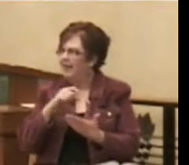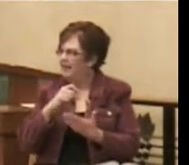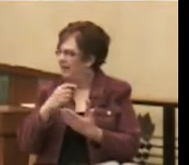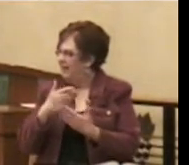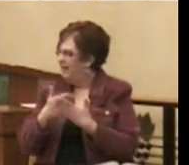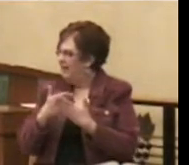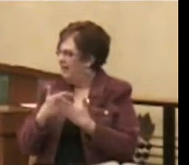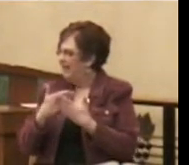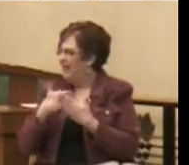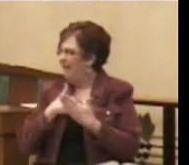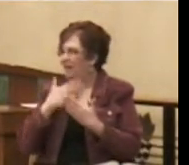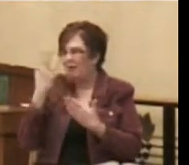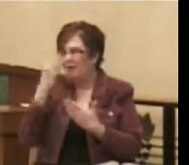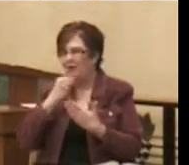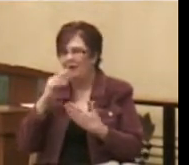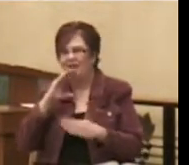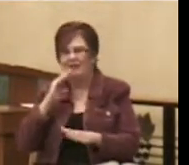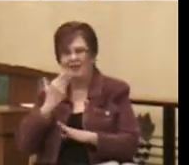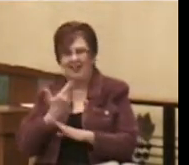a beautiful daughter.